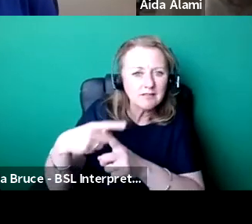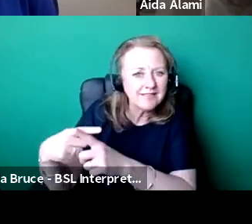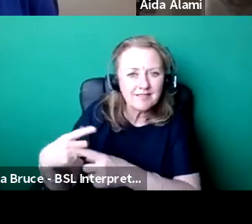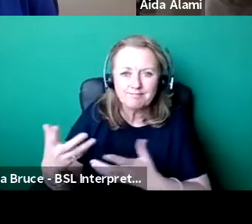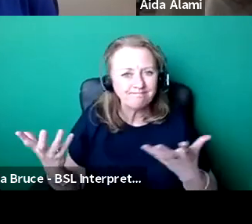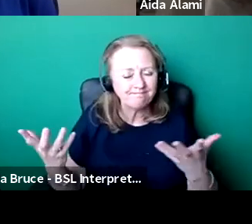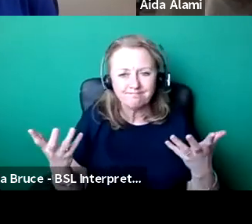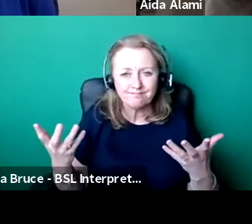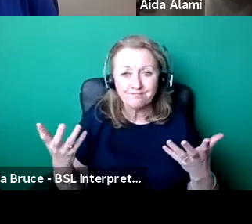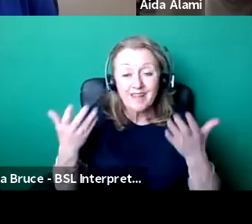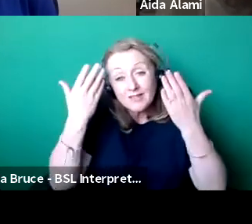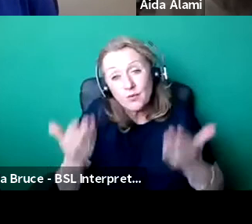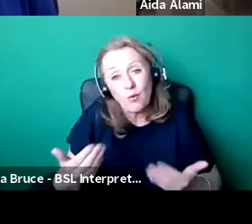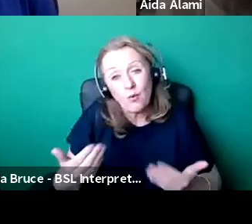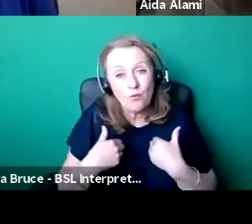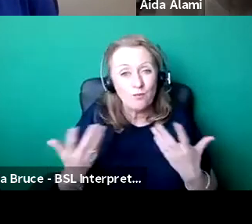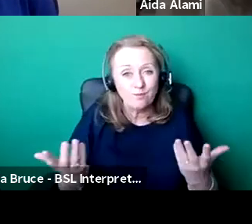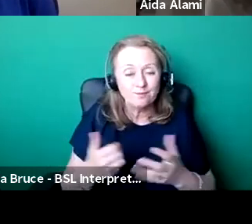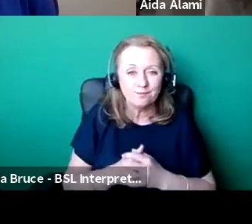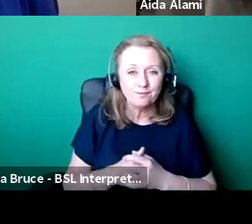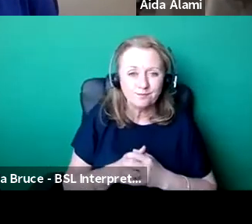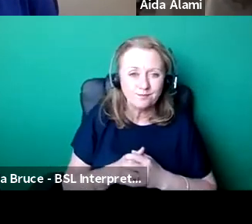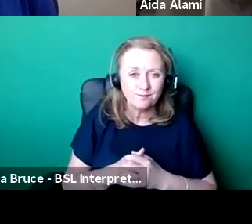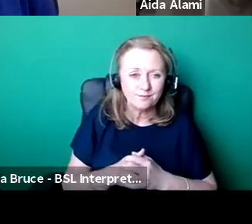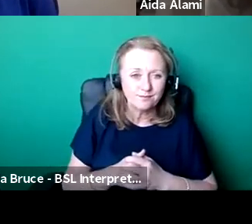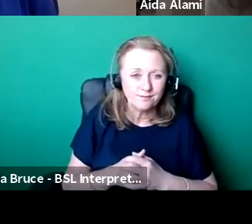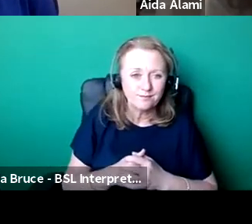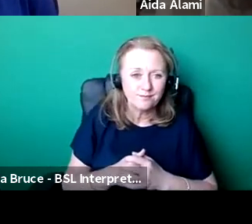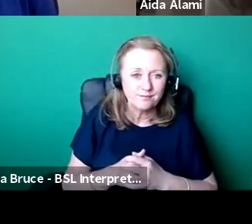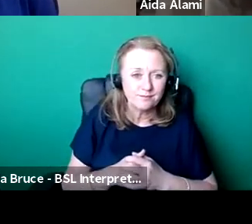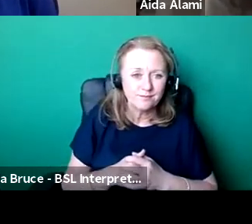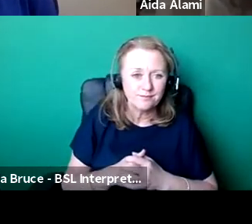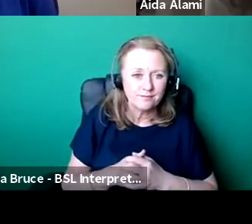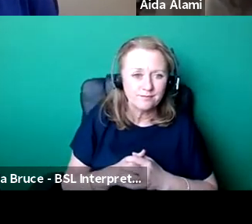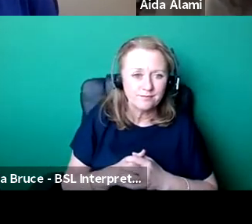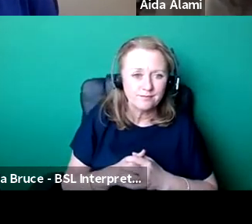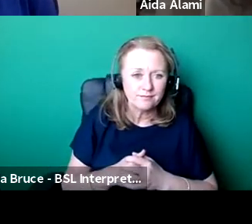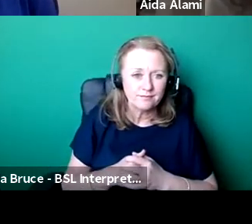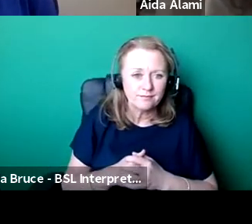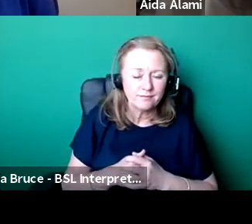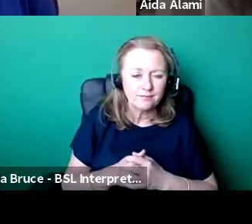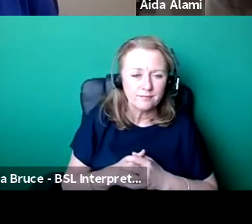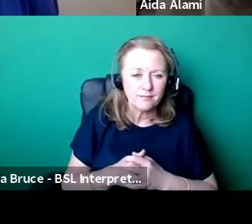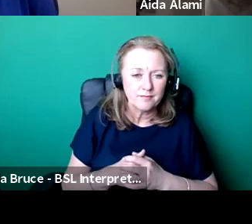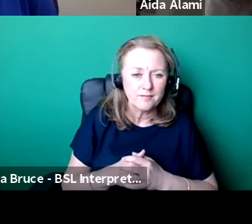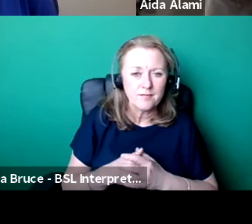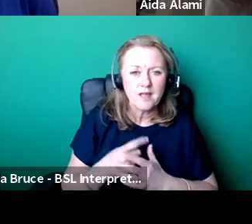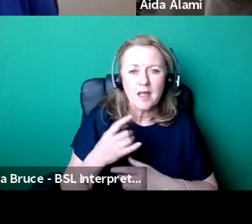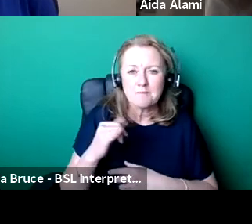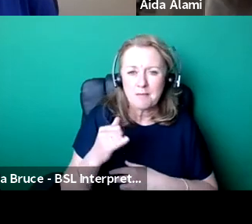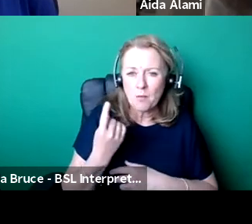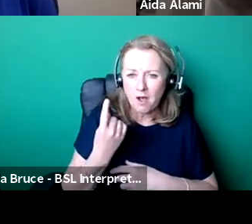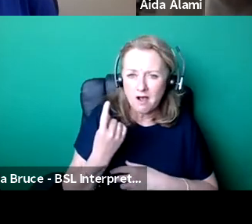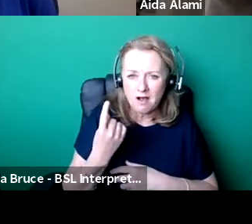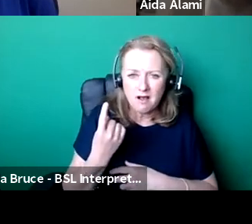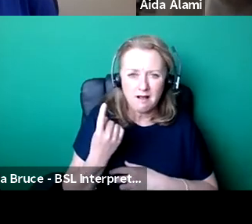know, like, I don't know. I just, Tunisia is maybe the only place where I see things moving forward